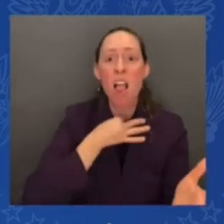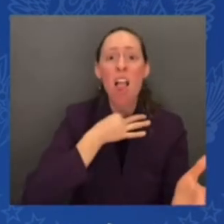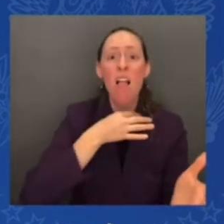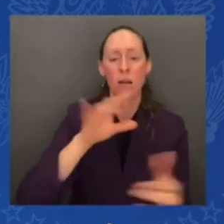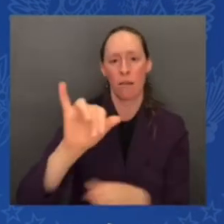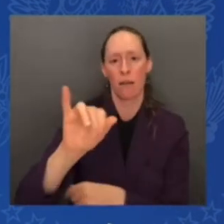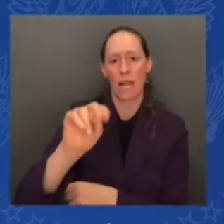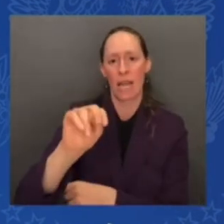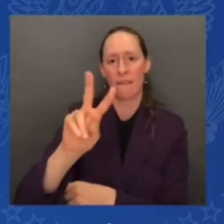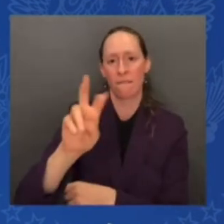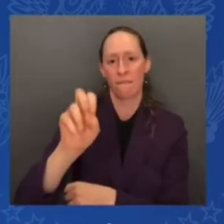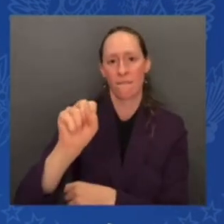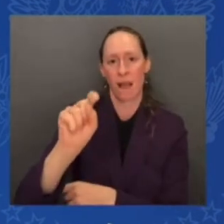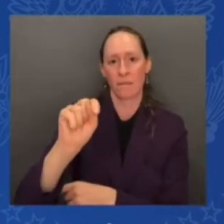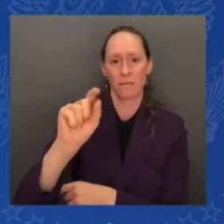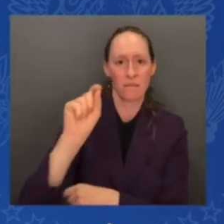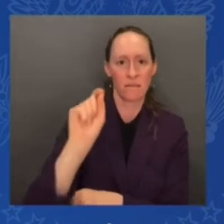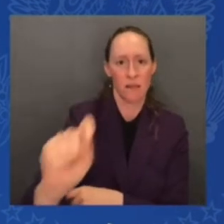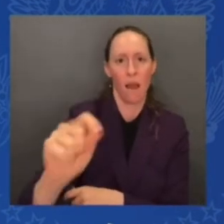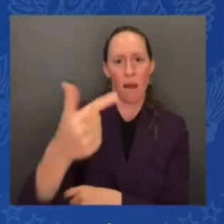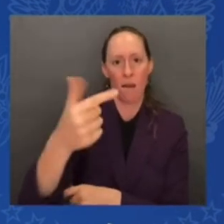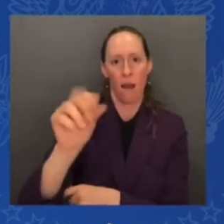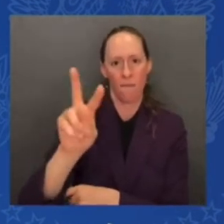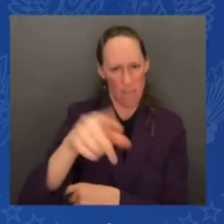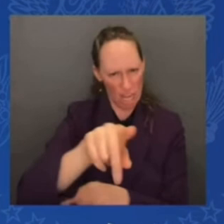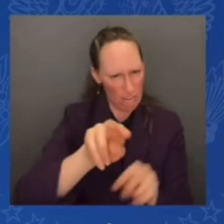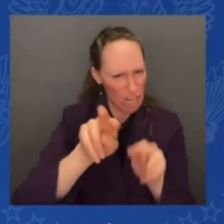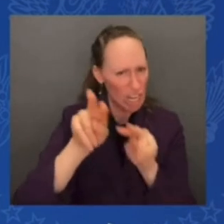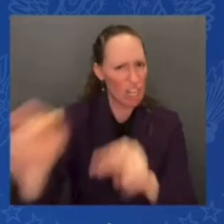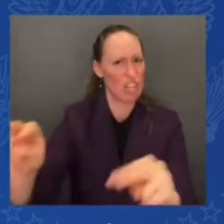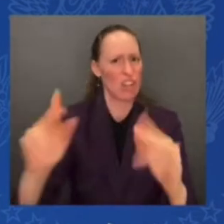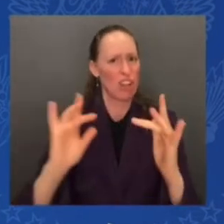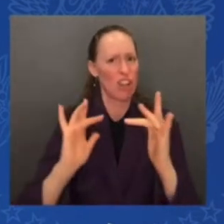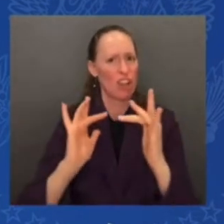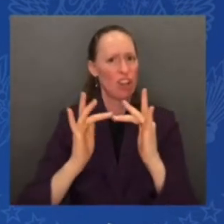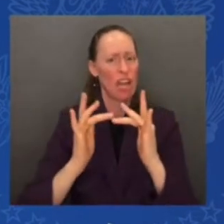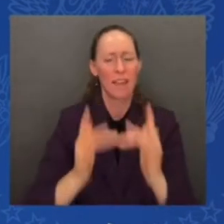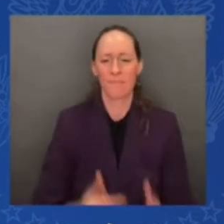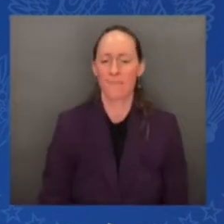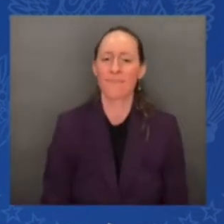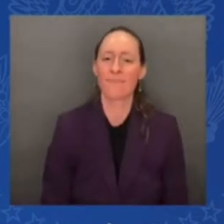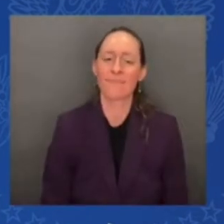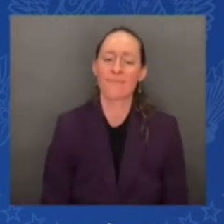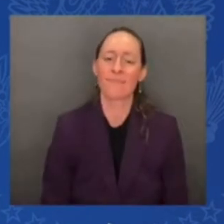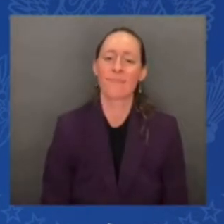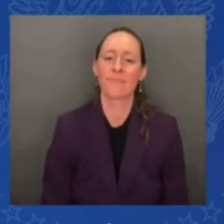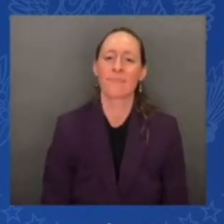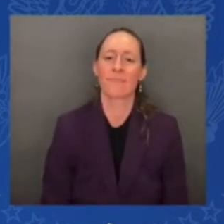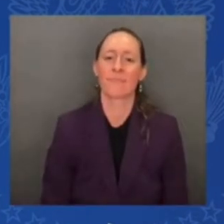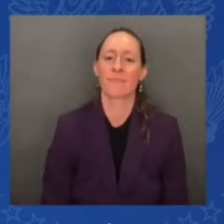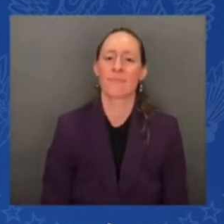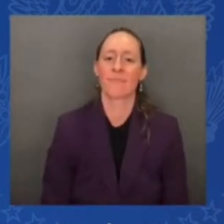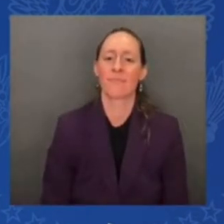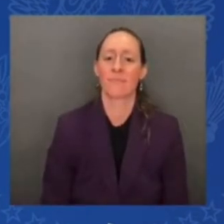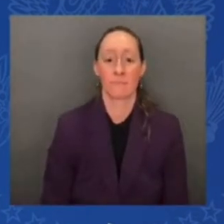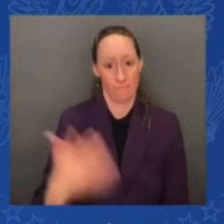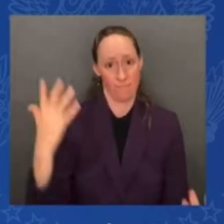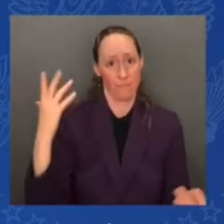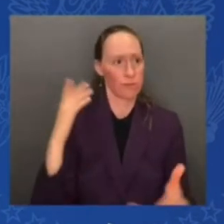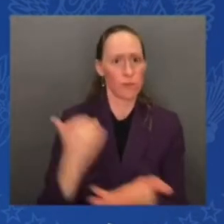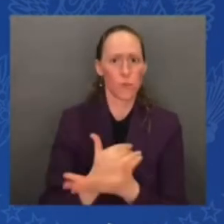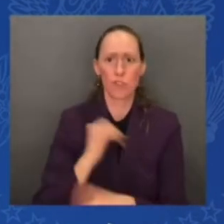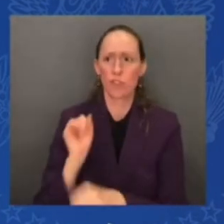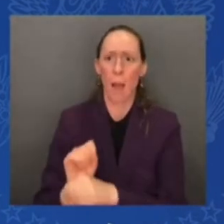thousands of good-paying jobs. We're making sure workers have the skills to do the jobs. For example, in New Mexico,